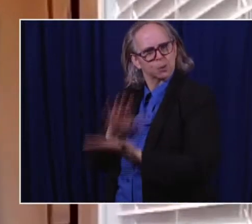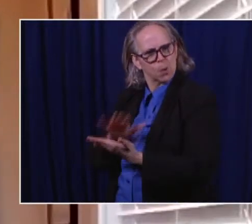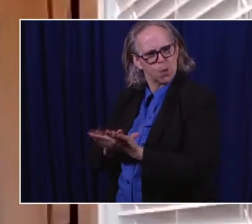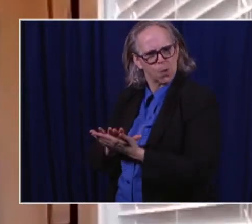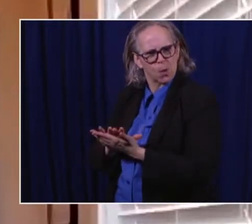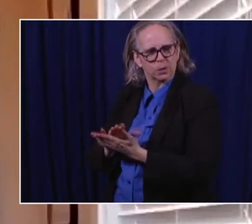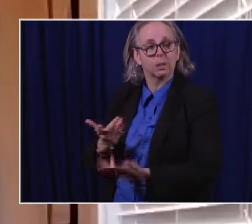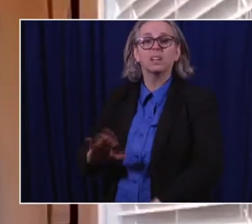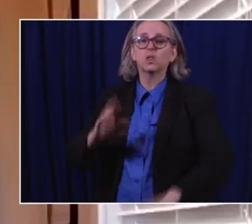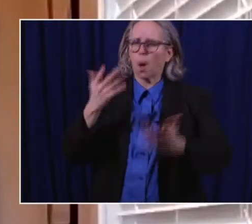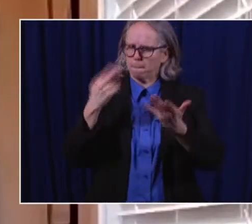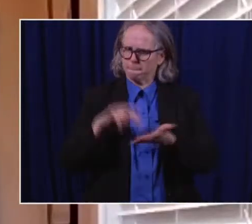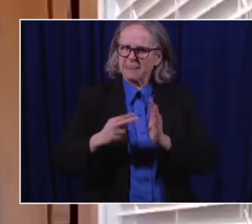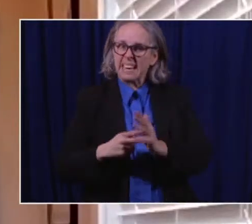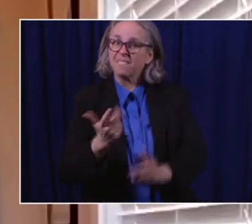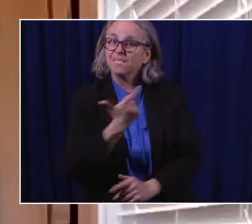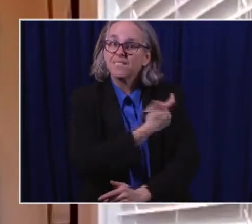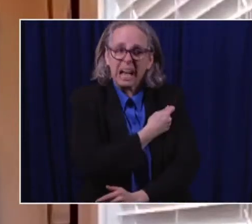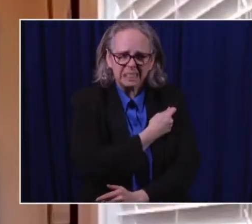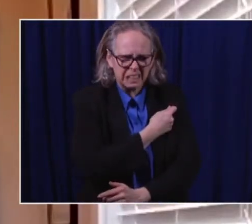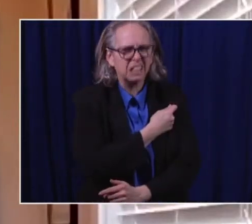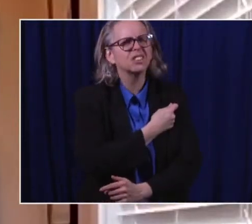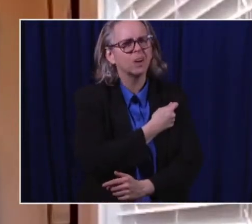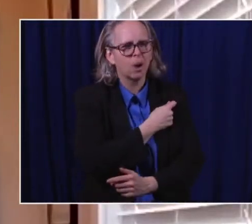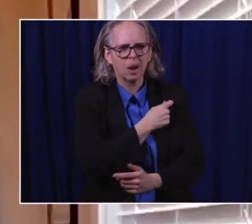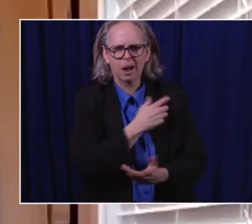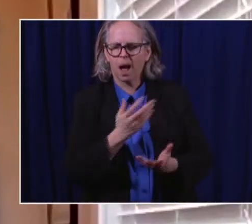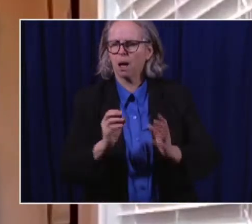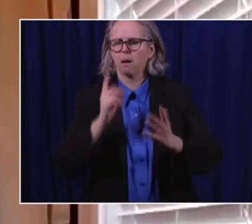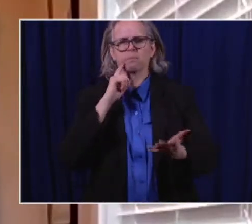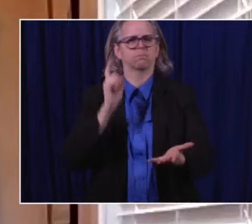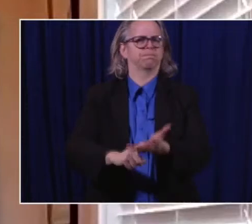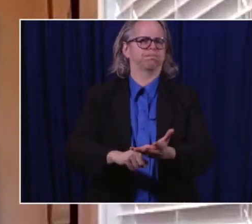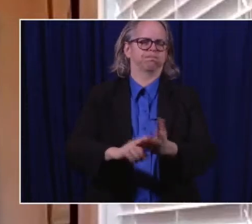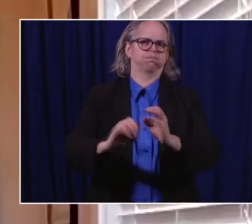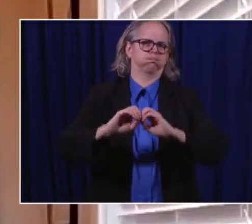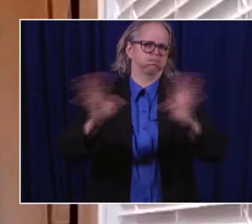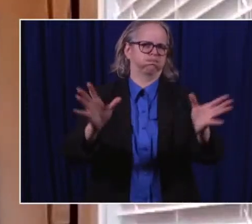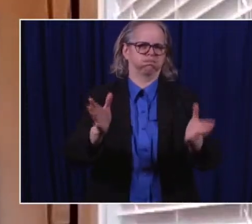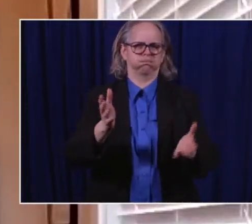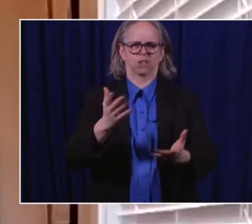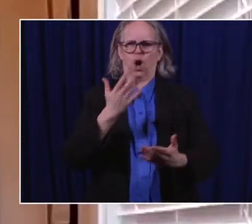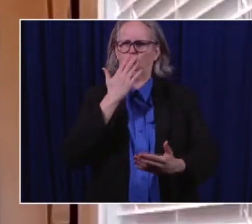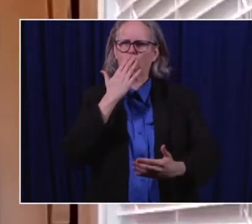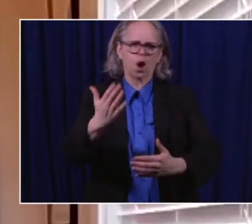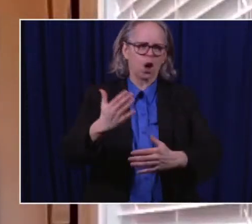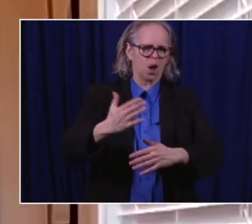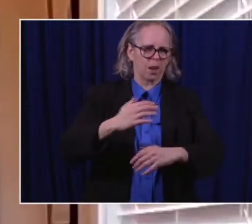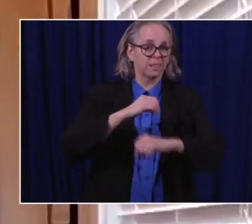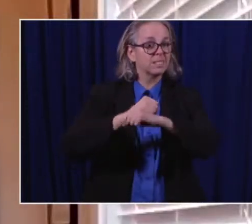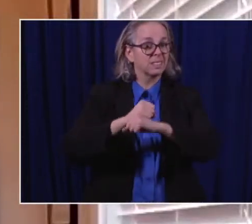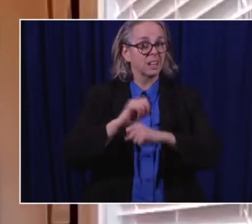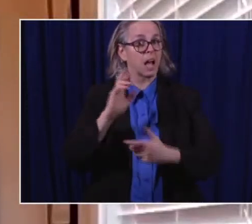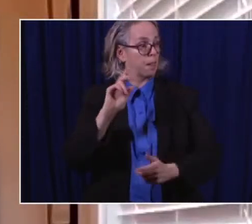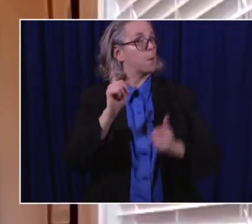a very robust immunity as a result of our first shot. It's not complete. We do need that